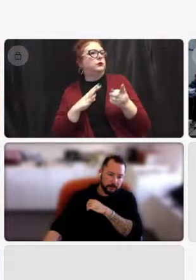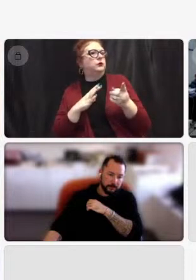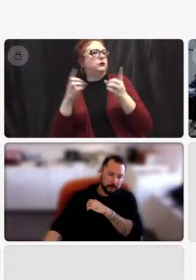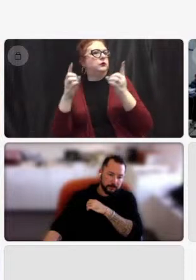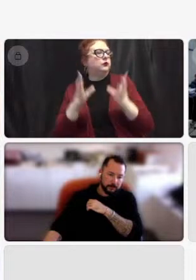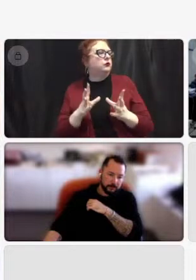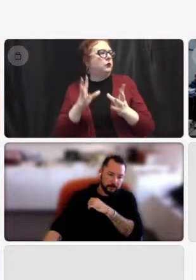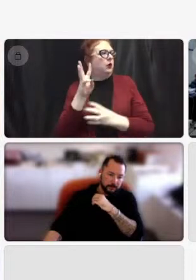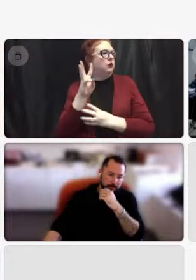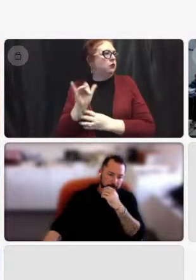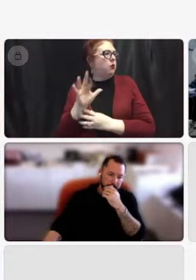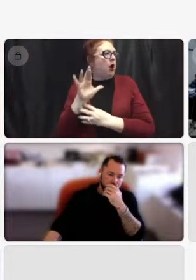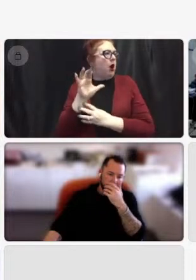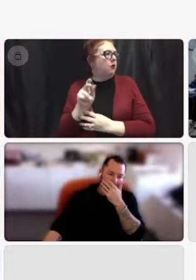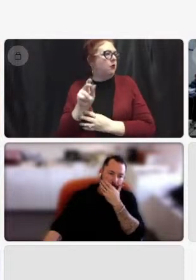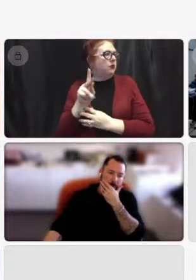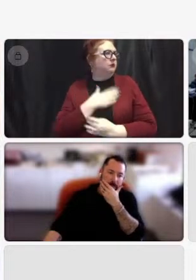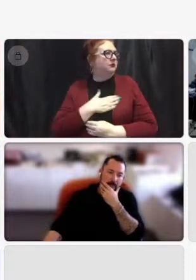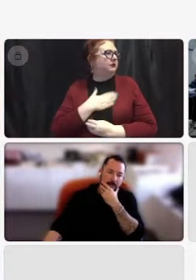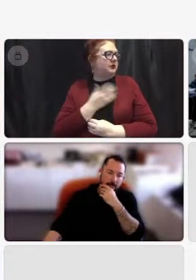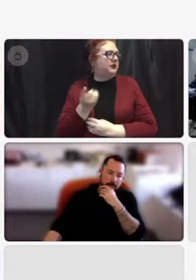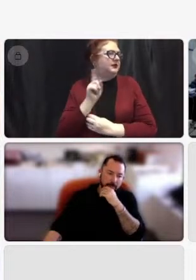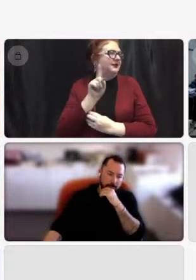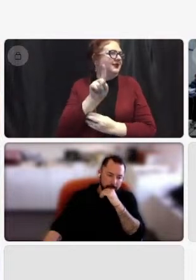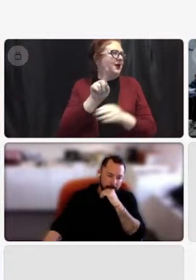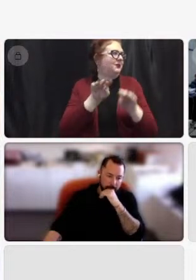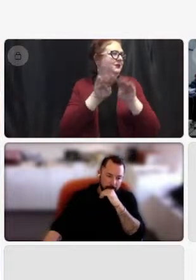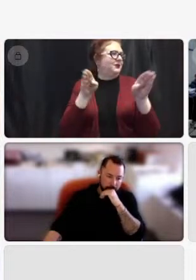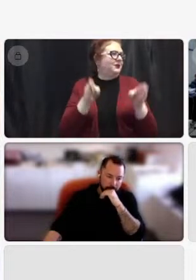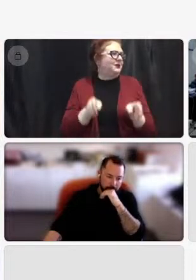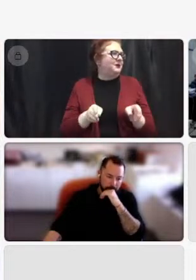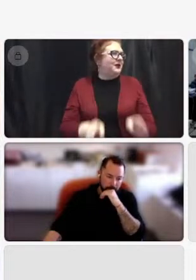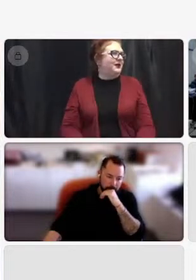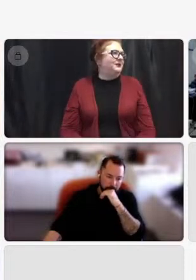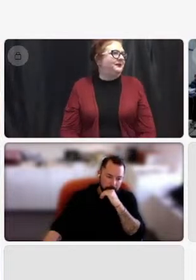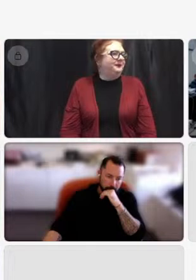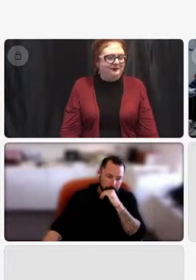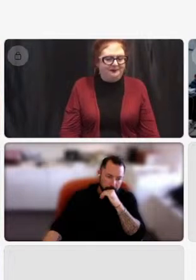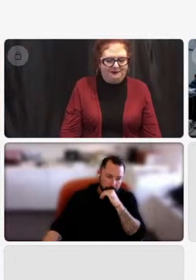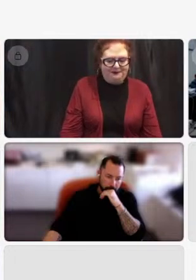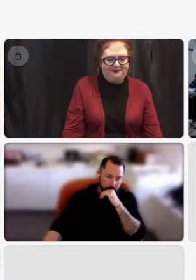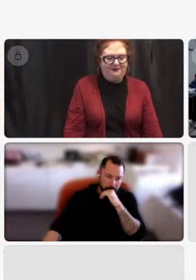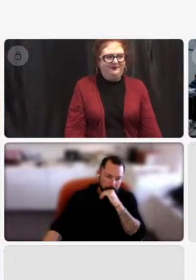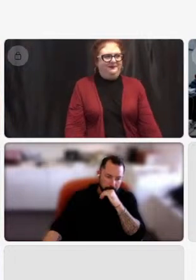Warwick, please step to the podium and bless us with your presence.